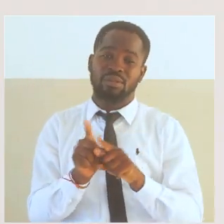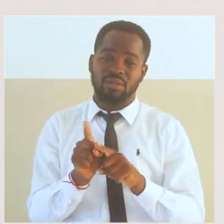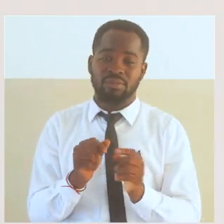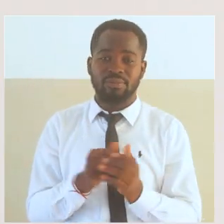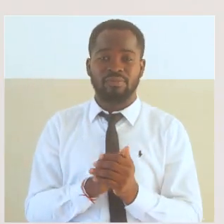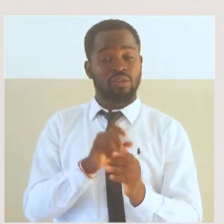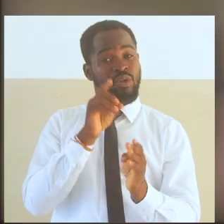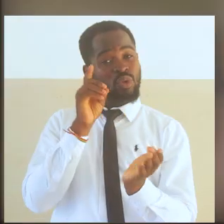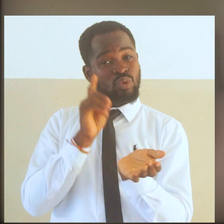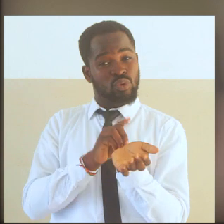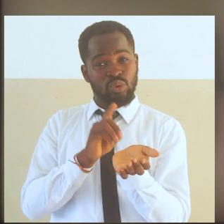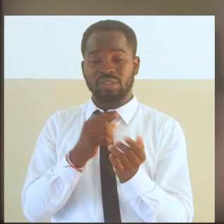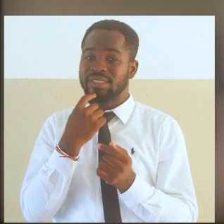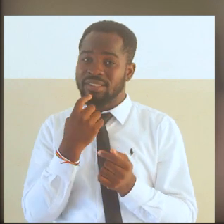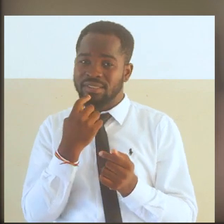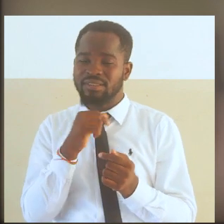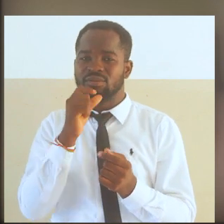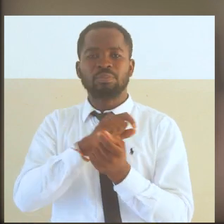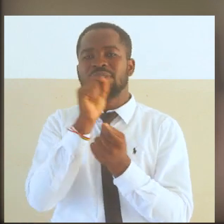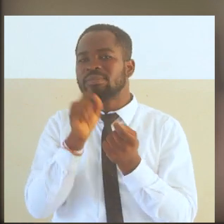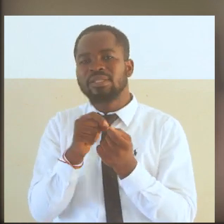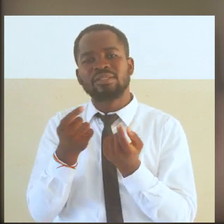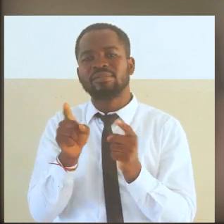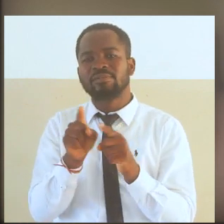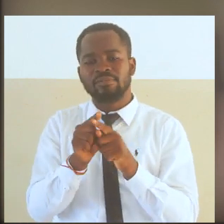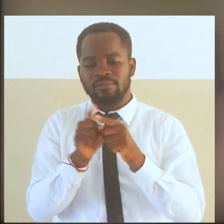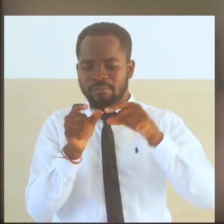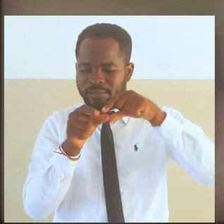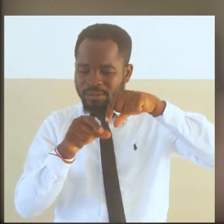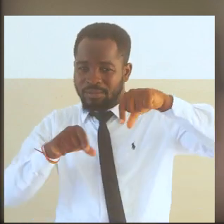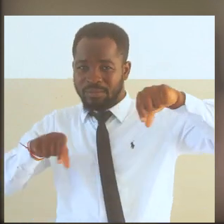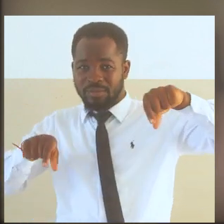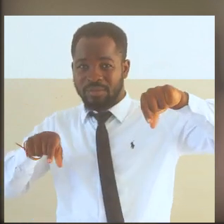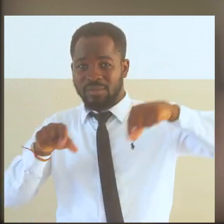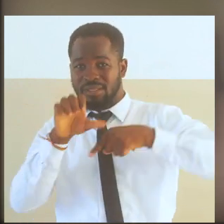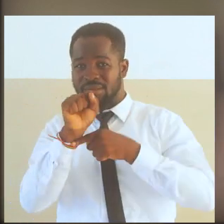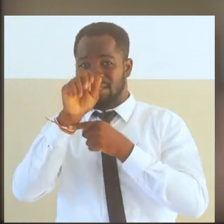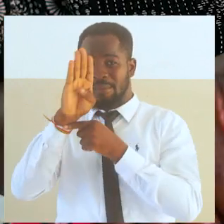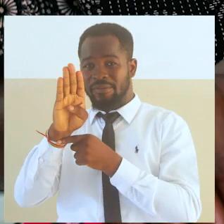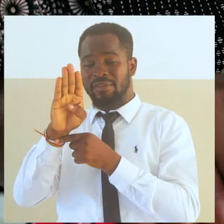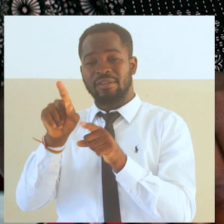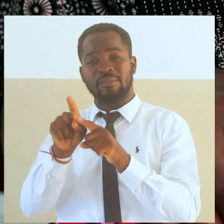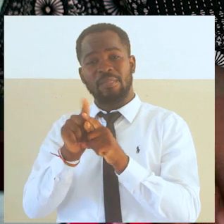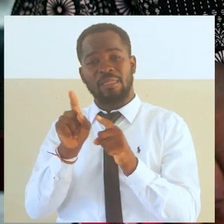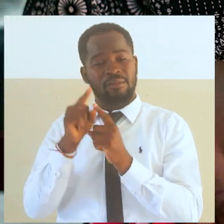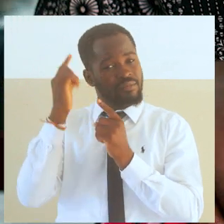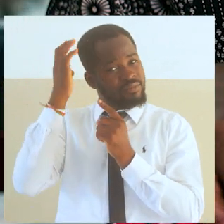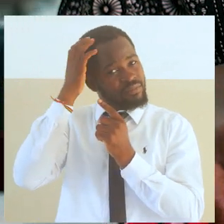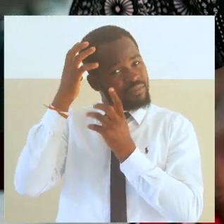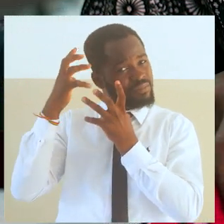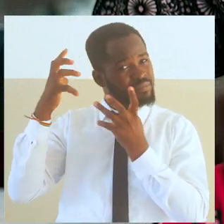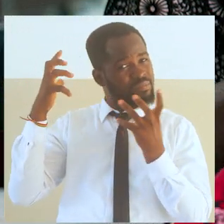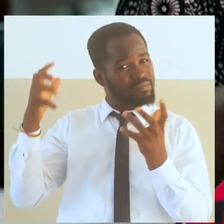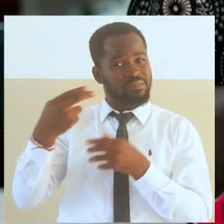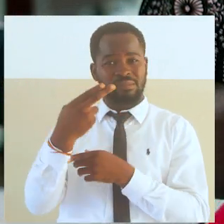of spinal bifida. Doctors say there is no specific cause of spina bifida and